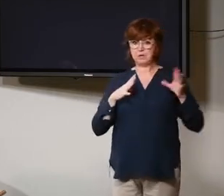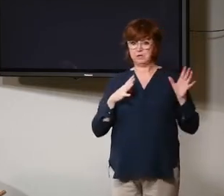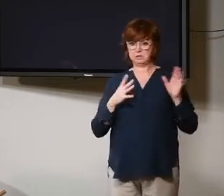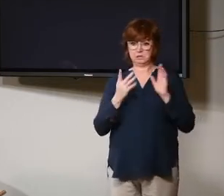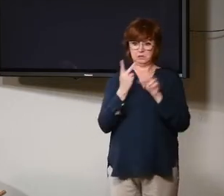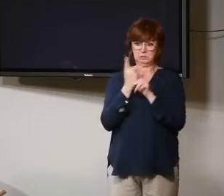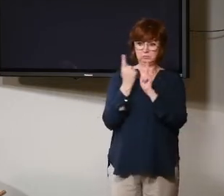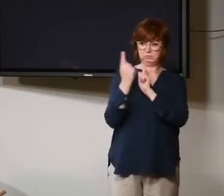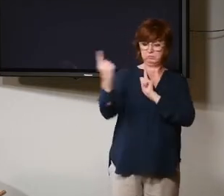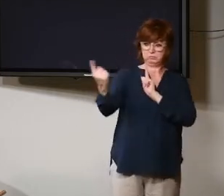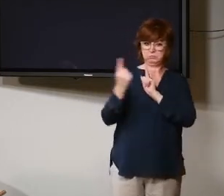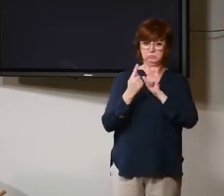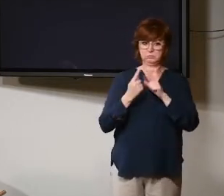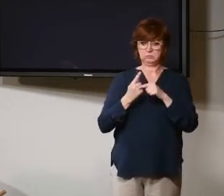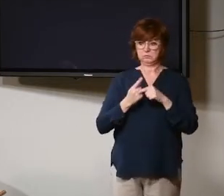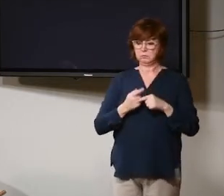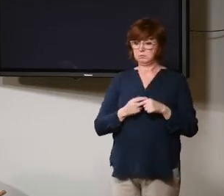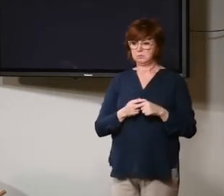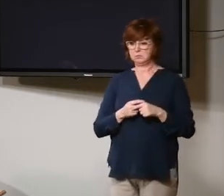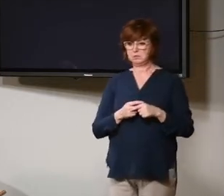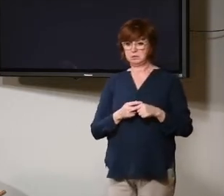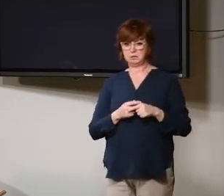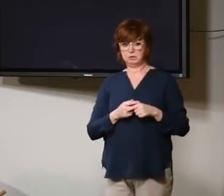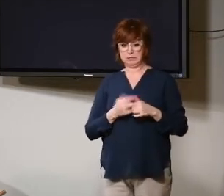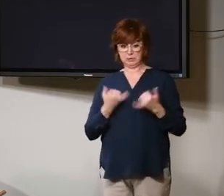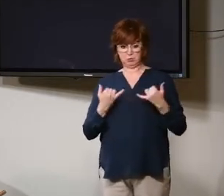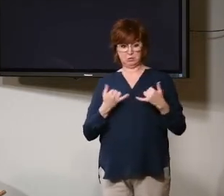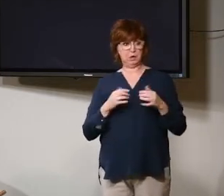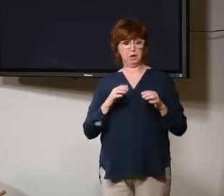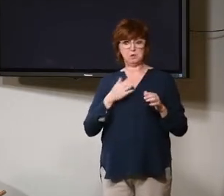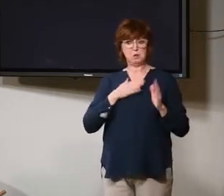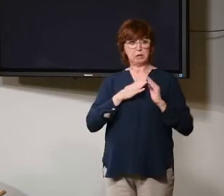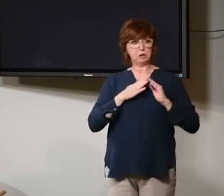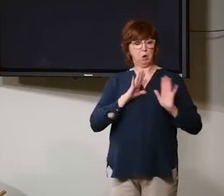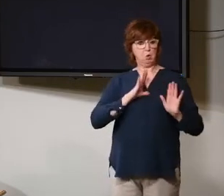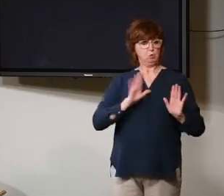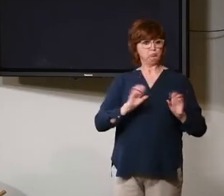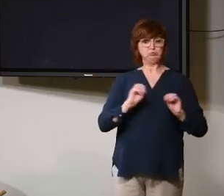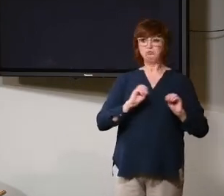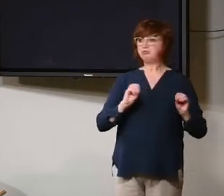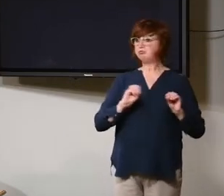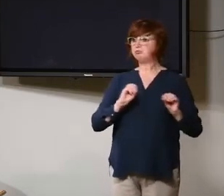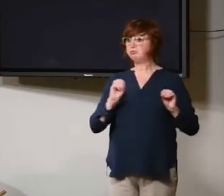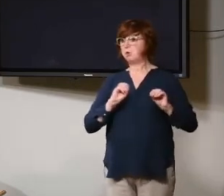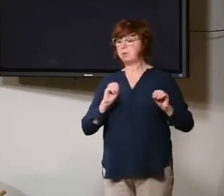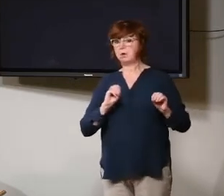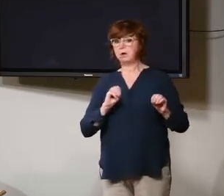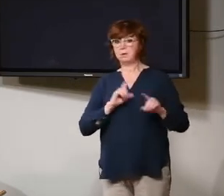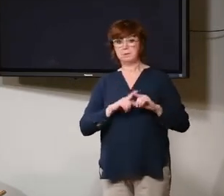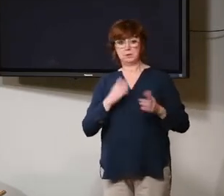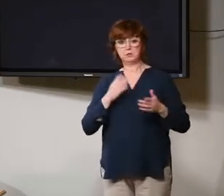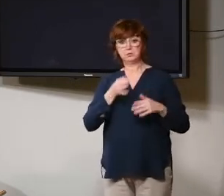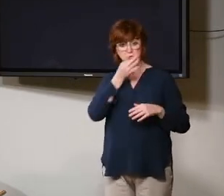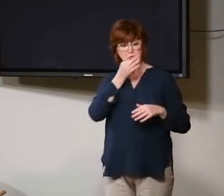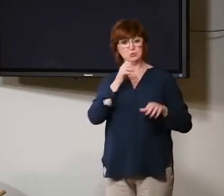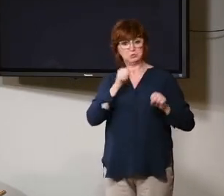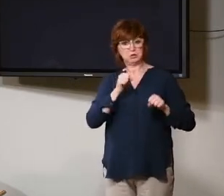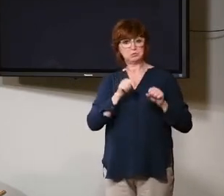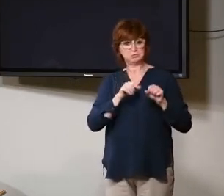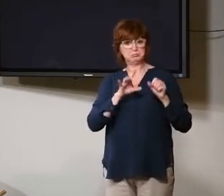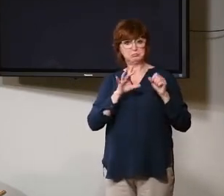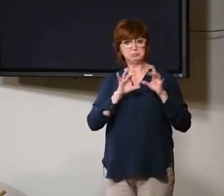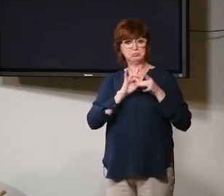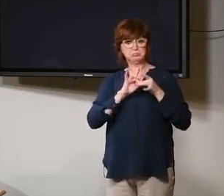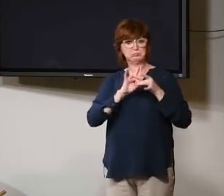it isn't in our community today, it likely will be at some point in the very near future. And our actions with respect to how